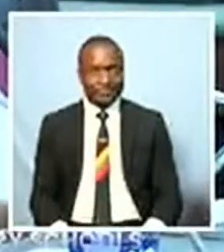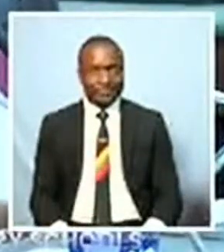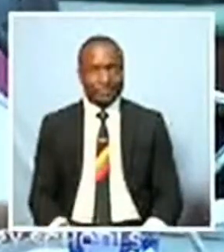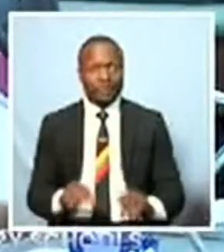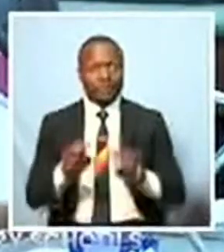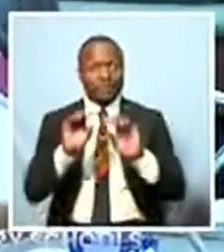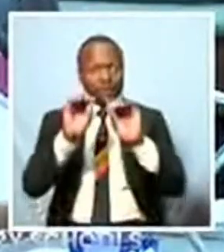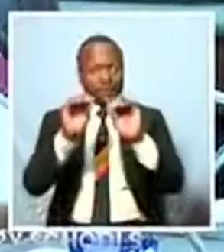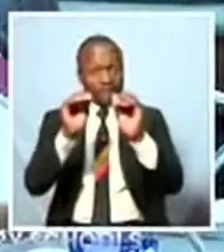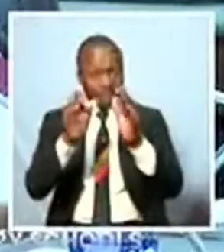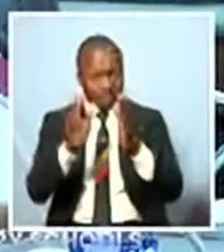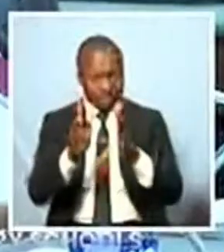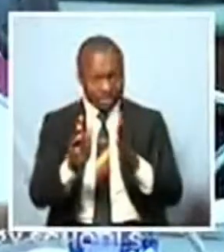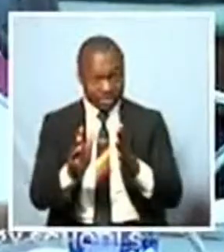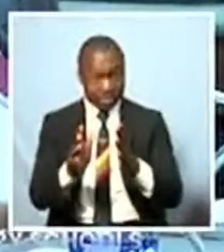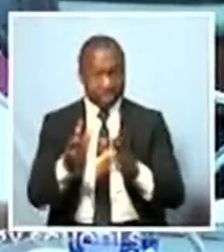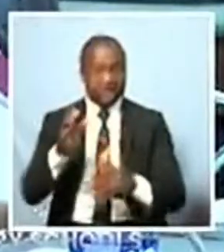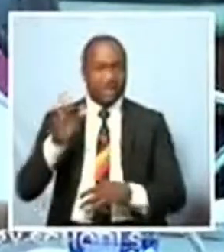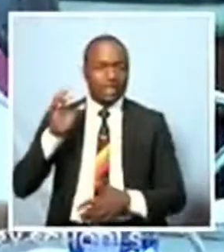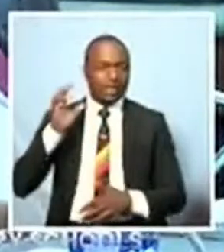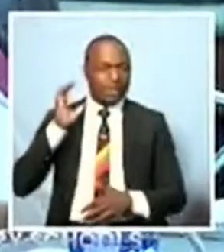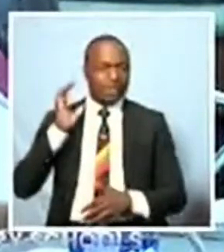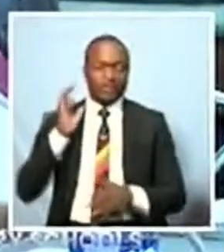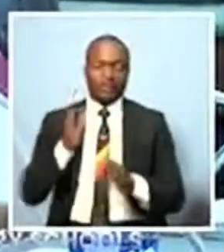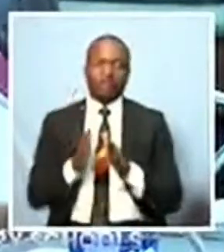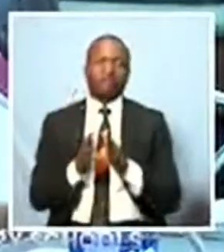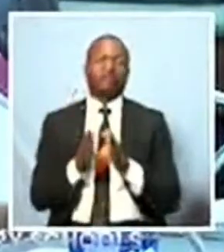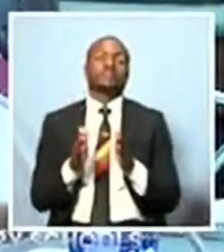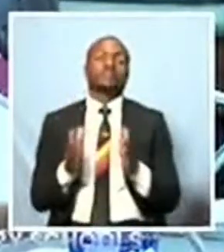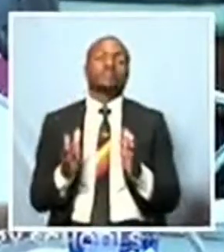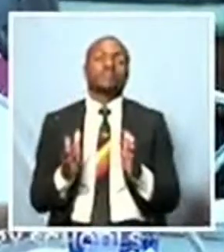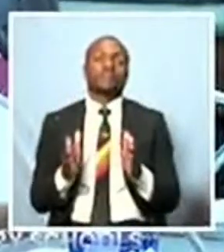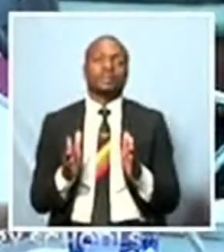and teacher capacity gaps. Inadequate human resource.